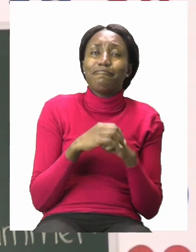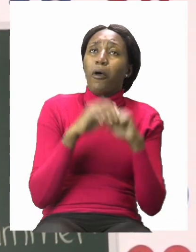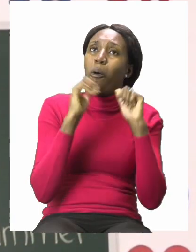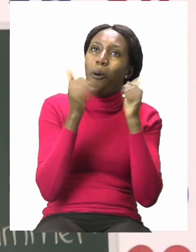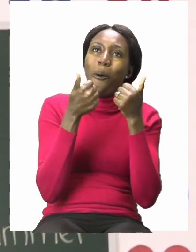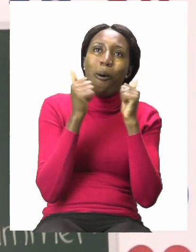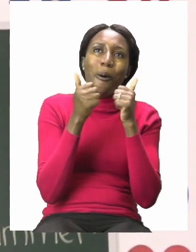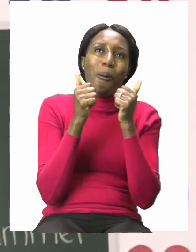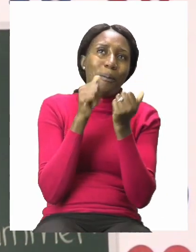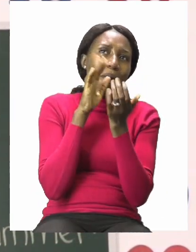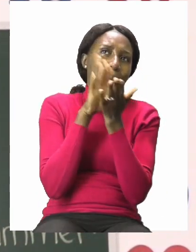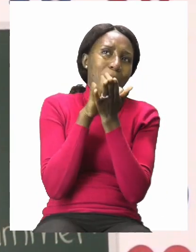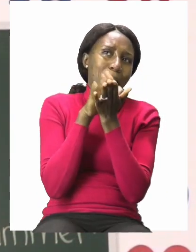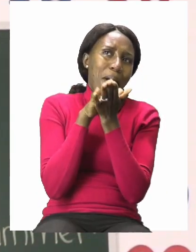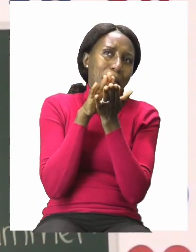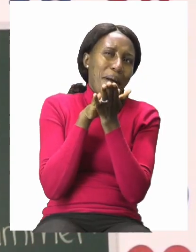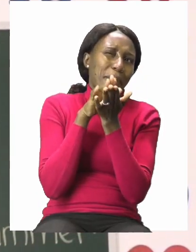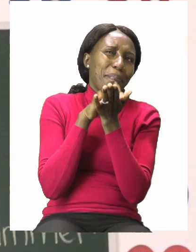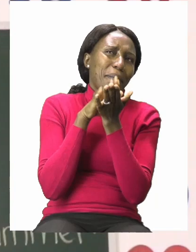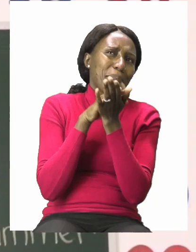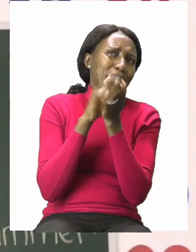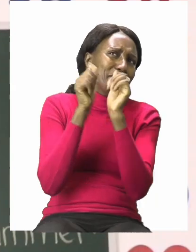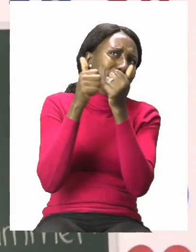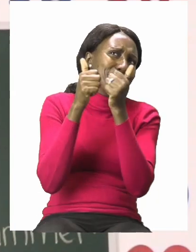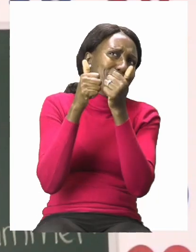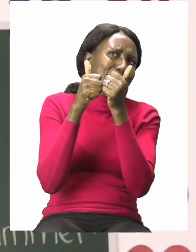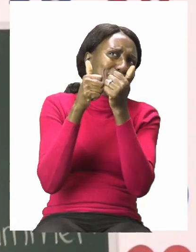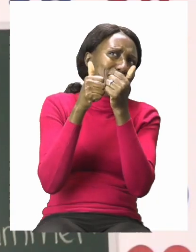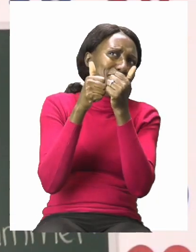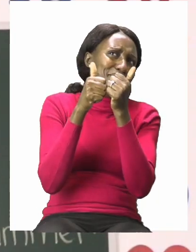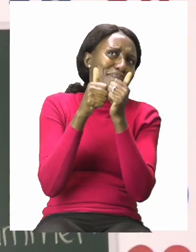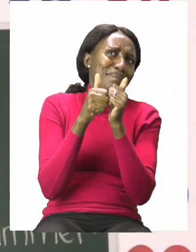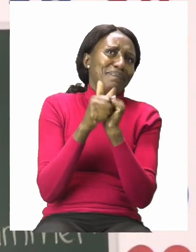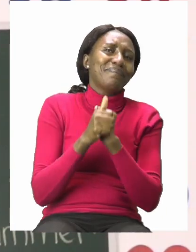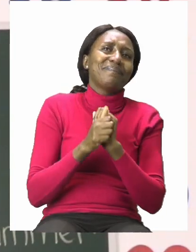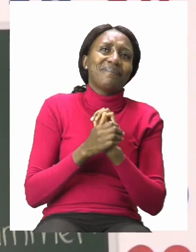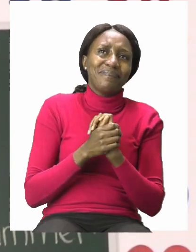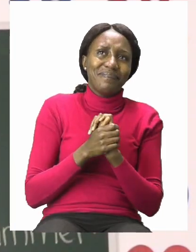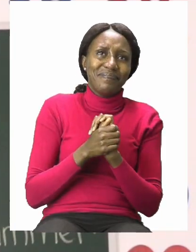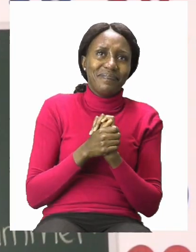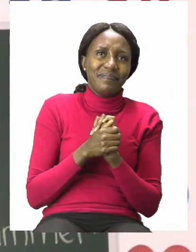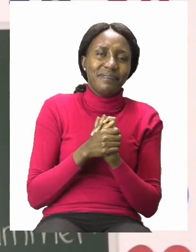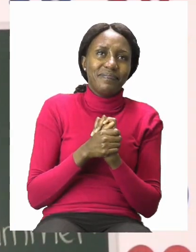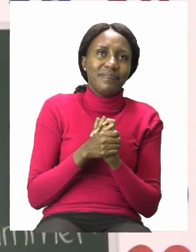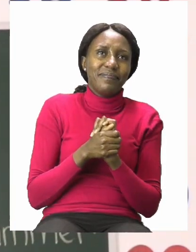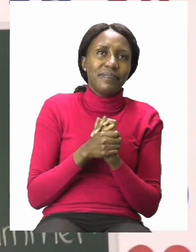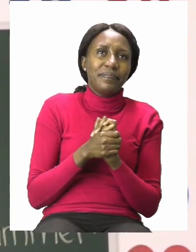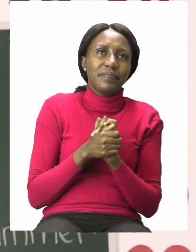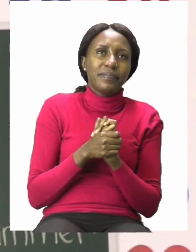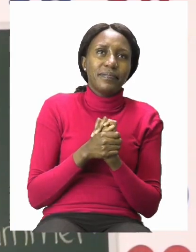job, everyone. Let's try and do the second one. Let's go.